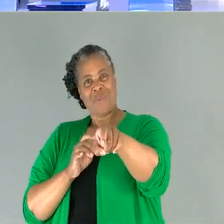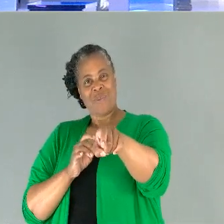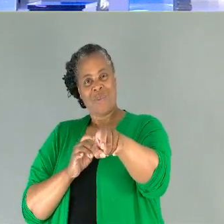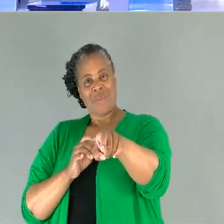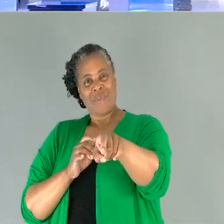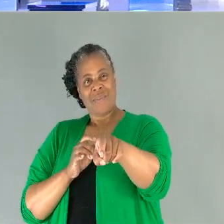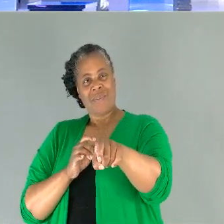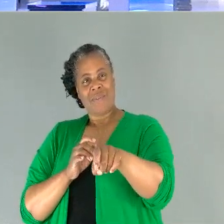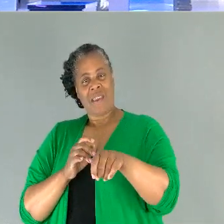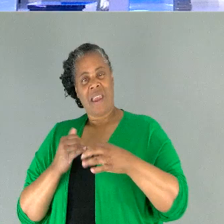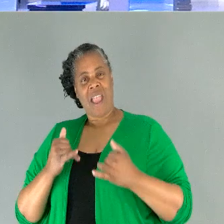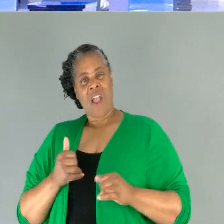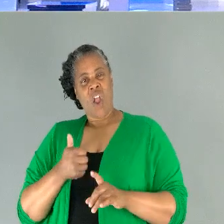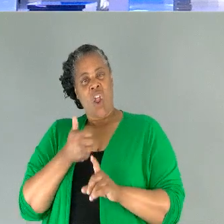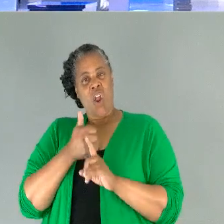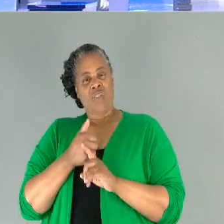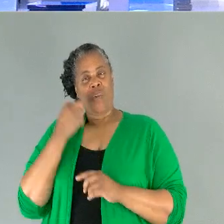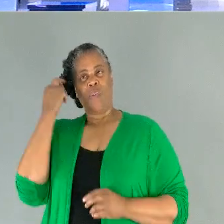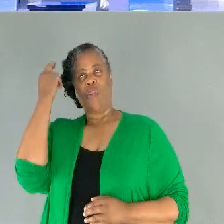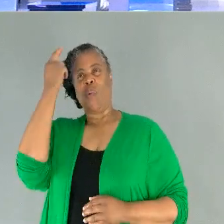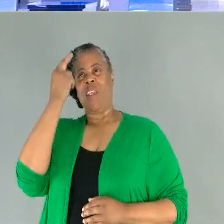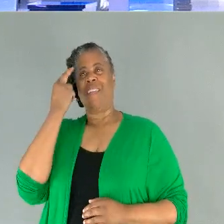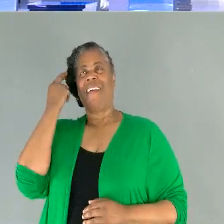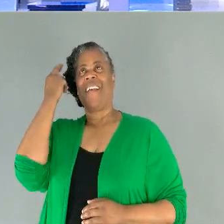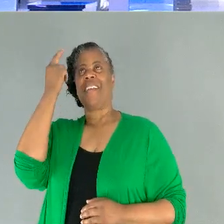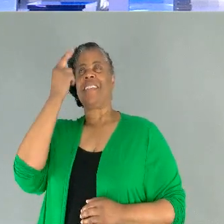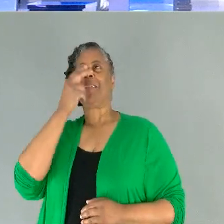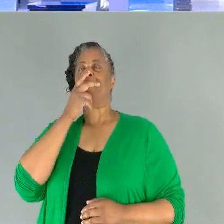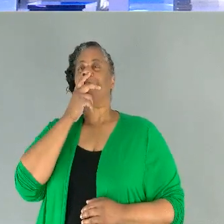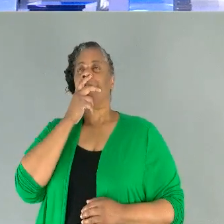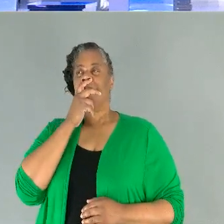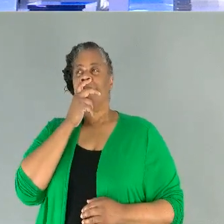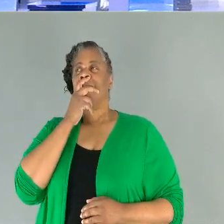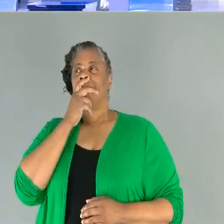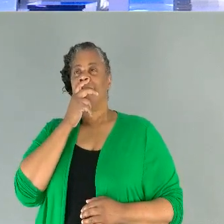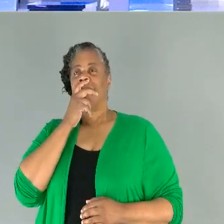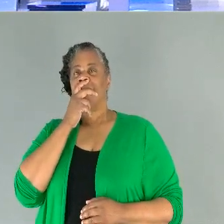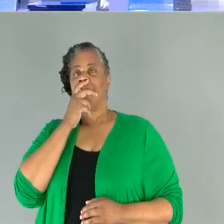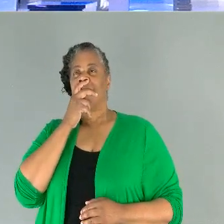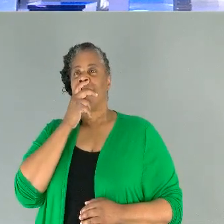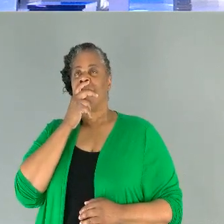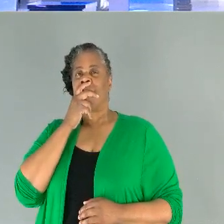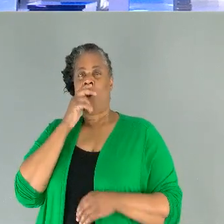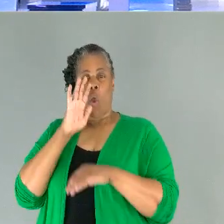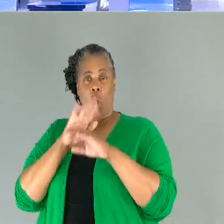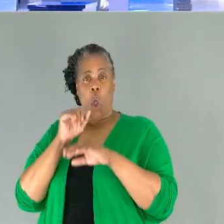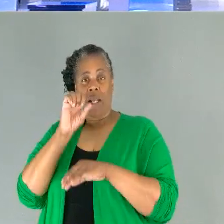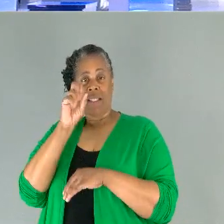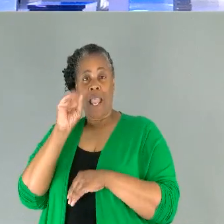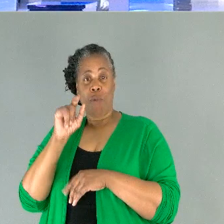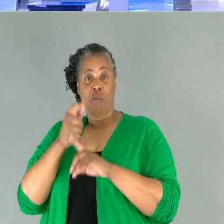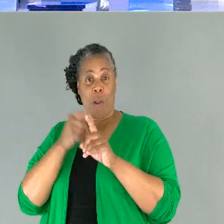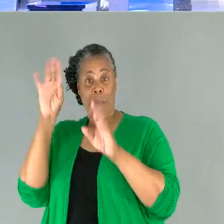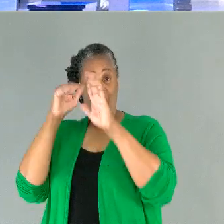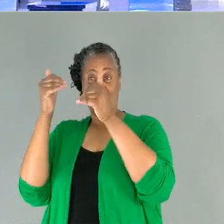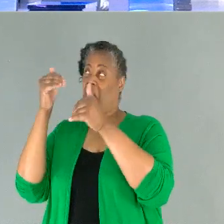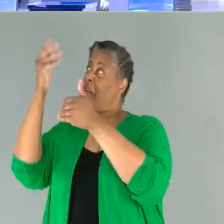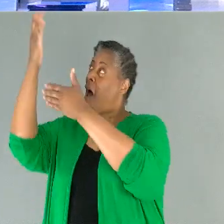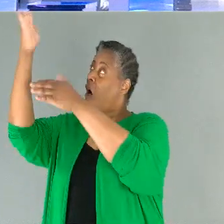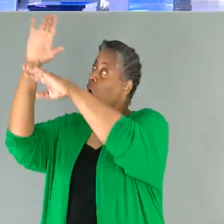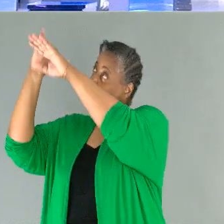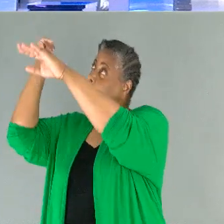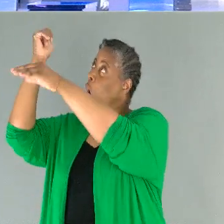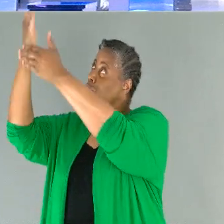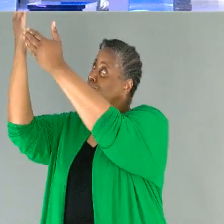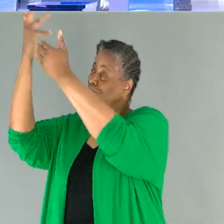she's in a position where she's called Samuel from heaven to the earth. But